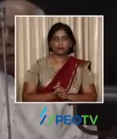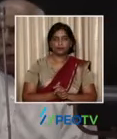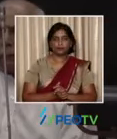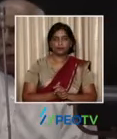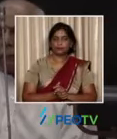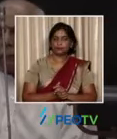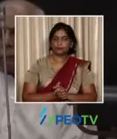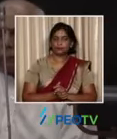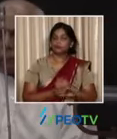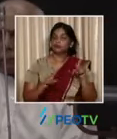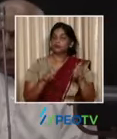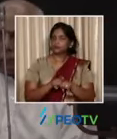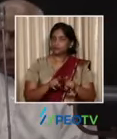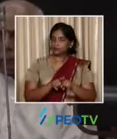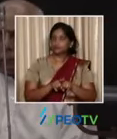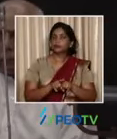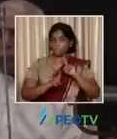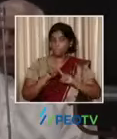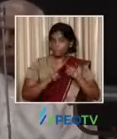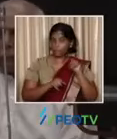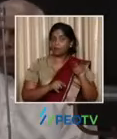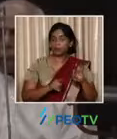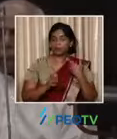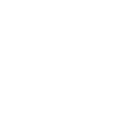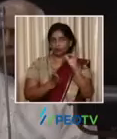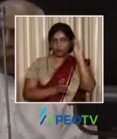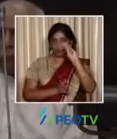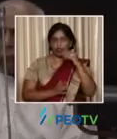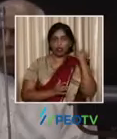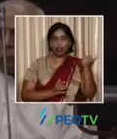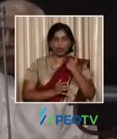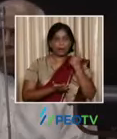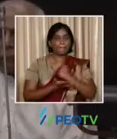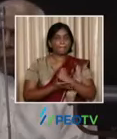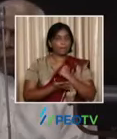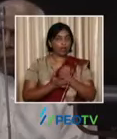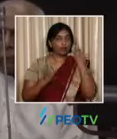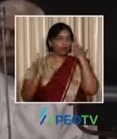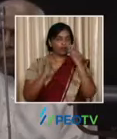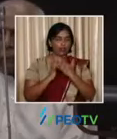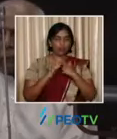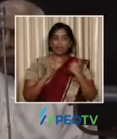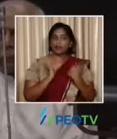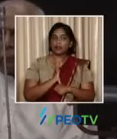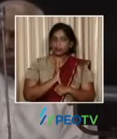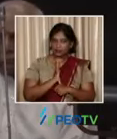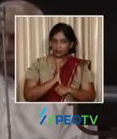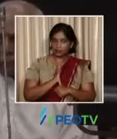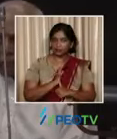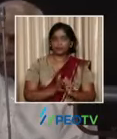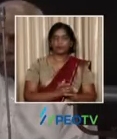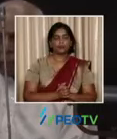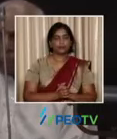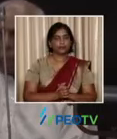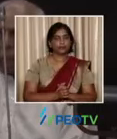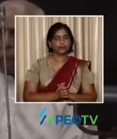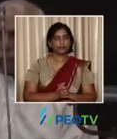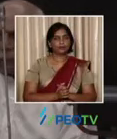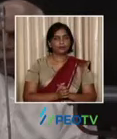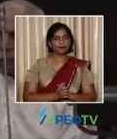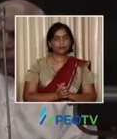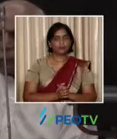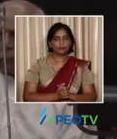act, which will table in parliament next month. Completion of asset quality review component of bank diagnostic exercise